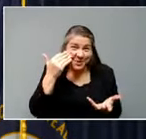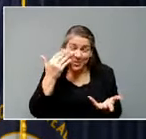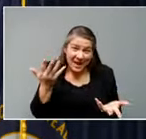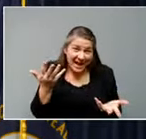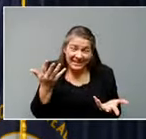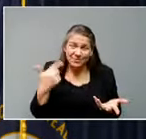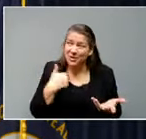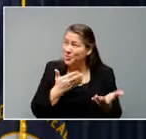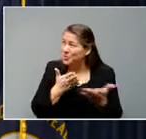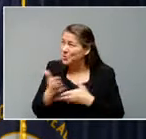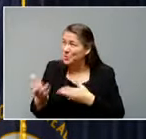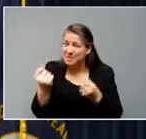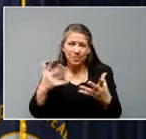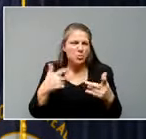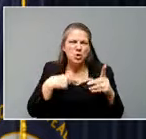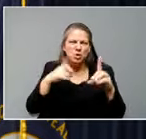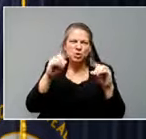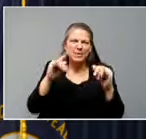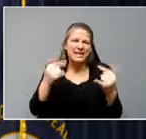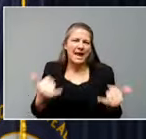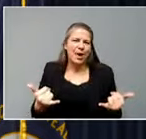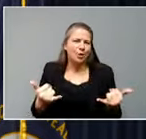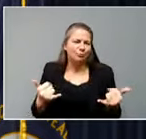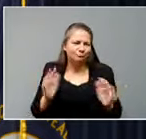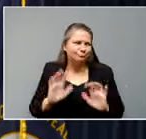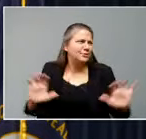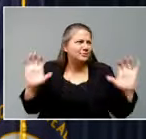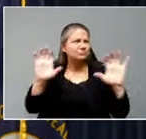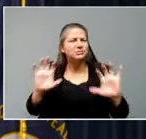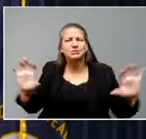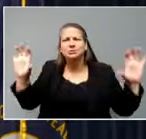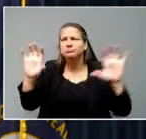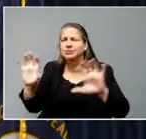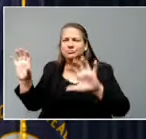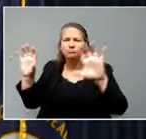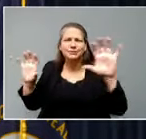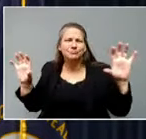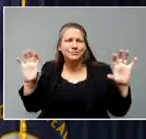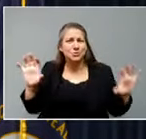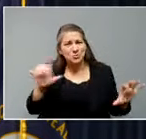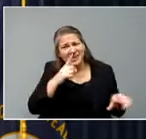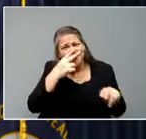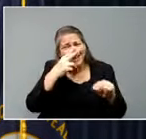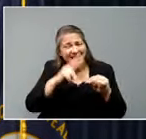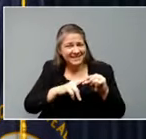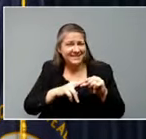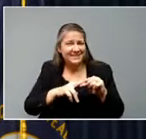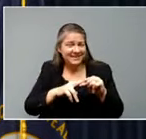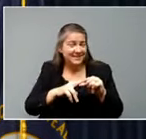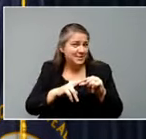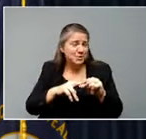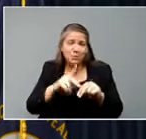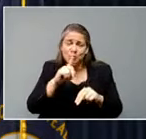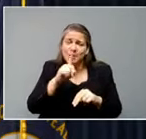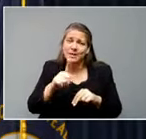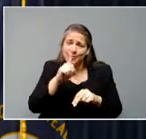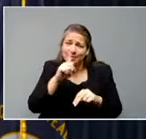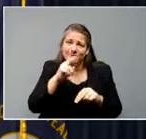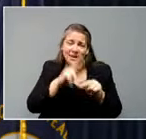through, we're doing it right now. And it's really fun, right? It's really fun. I'm